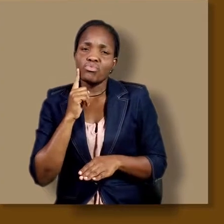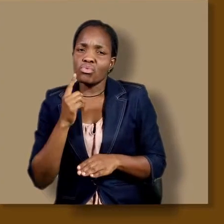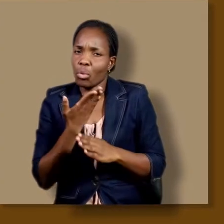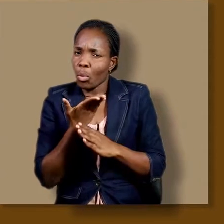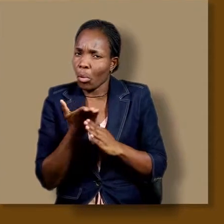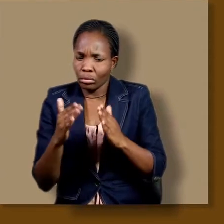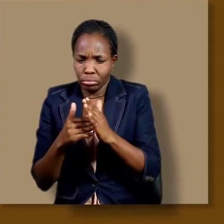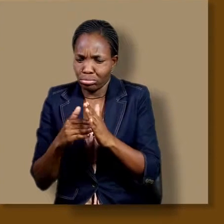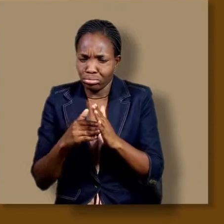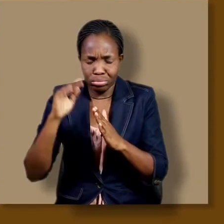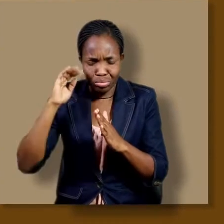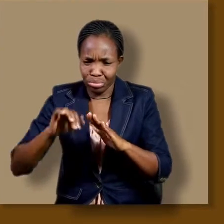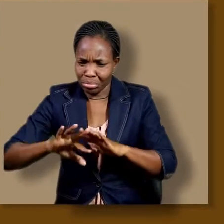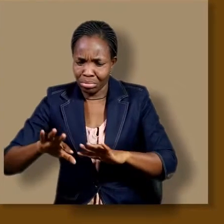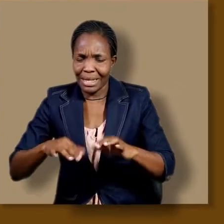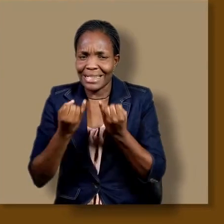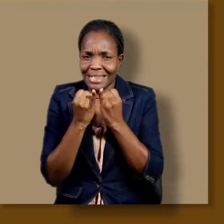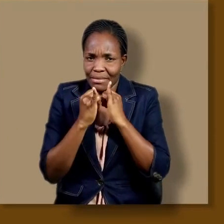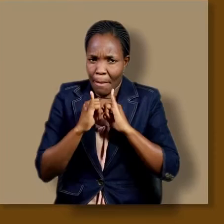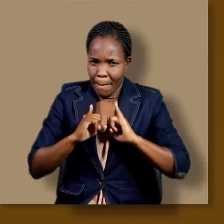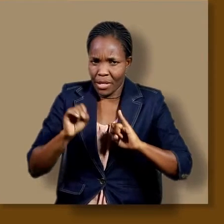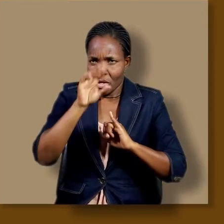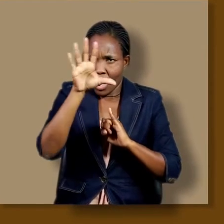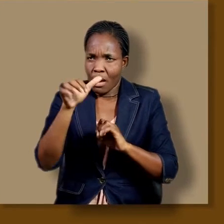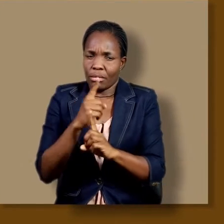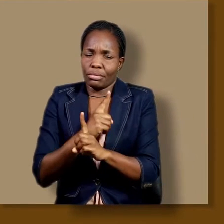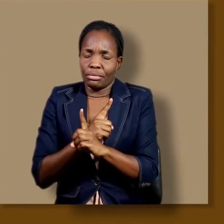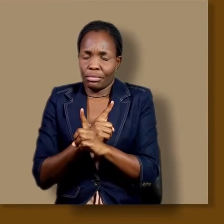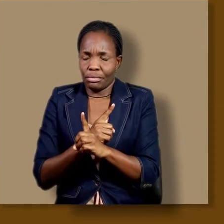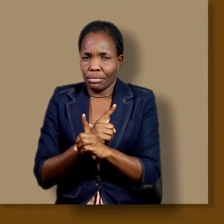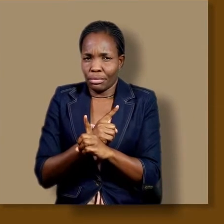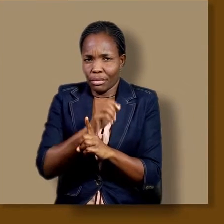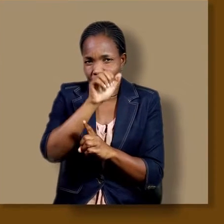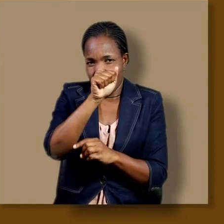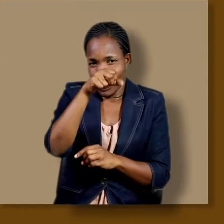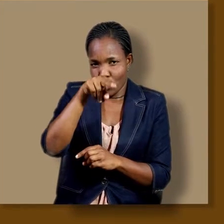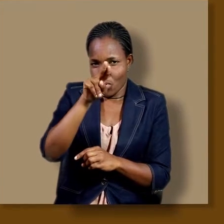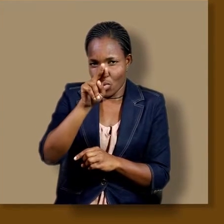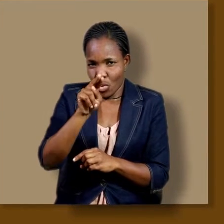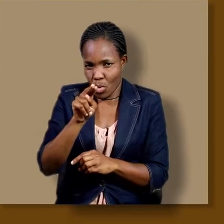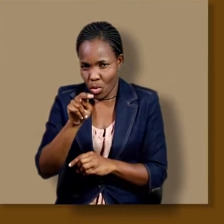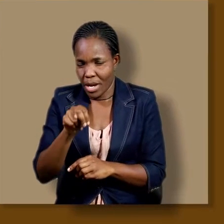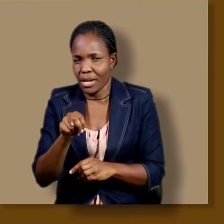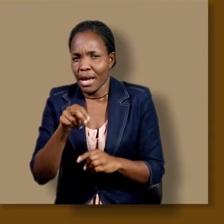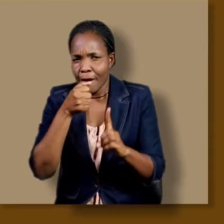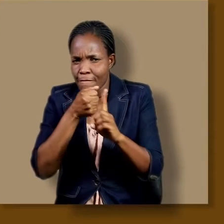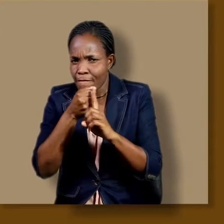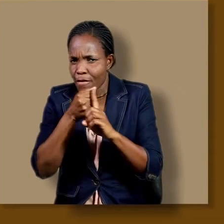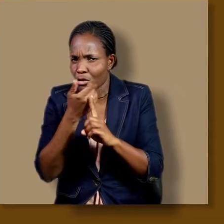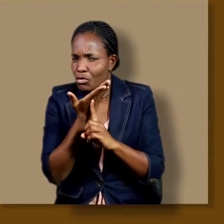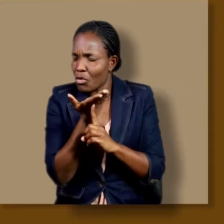territorial integrity, and independence of African states. The OAU fought for the eradication of all forms